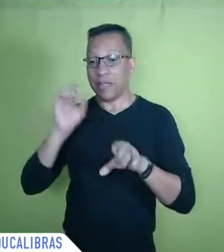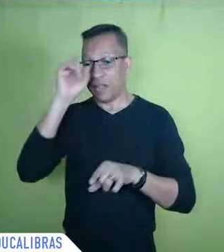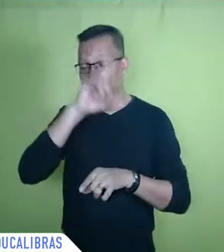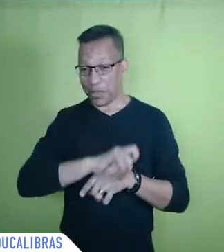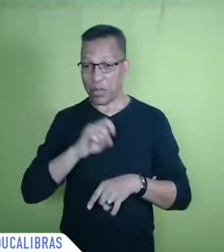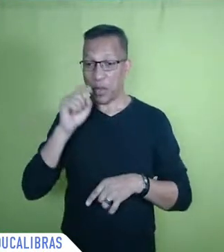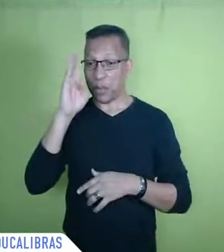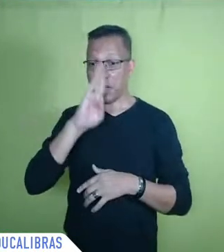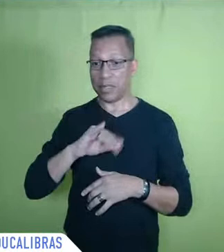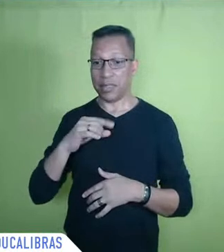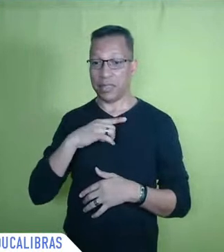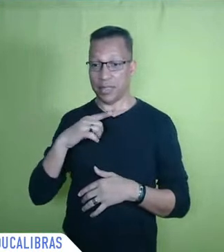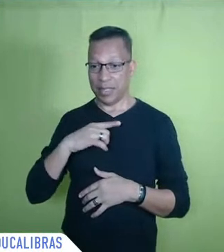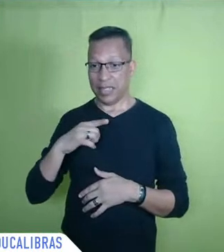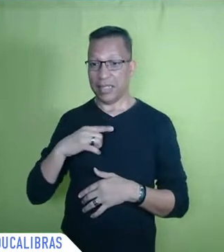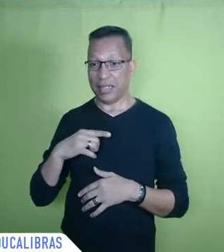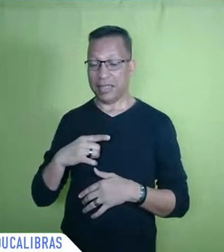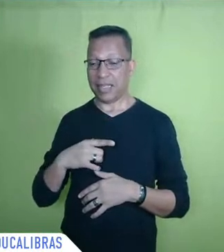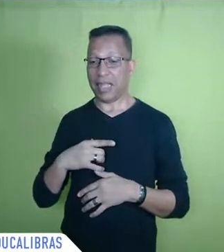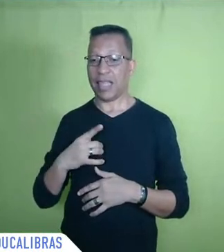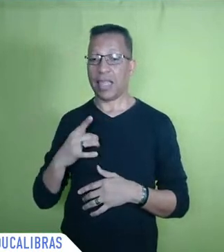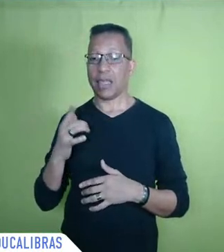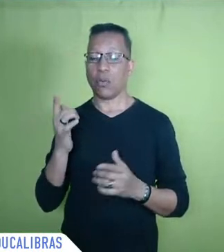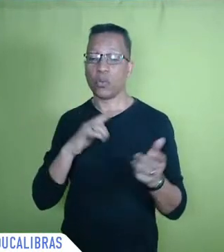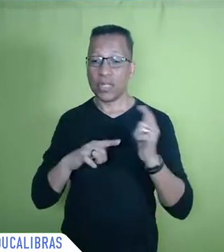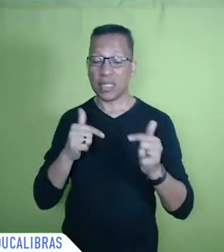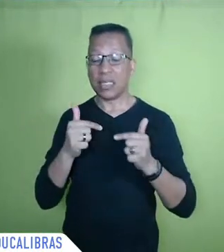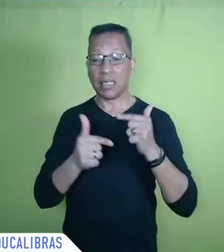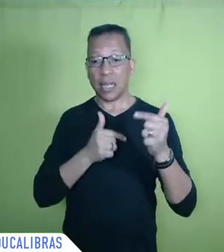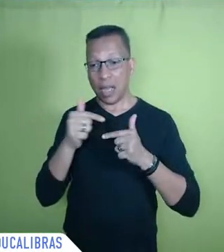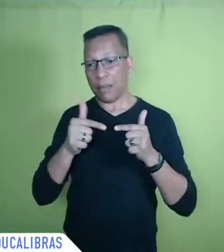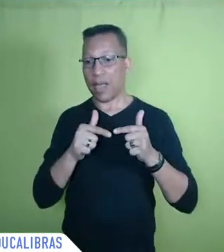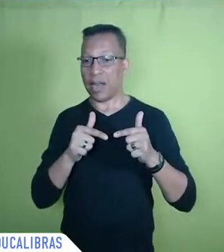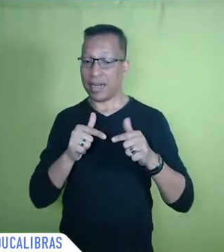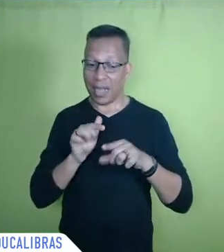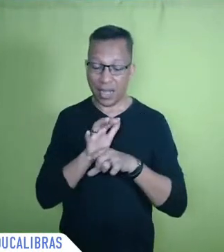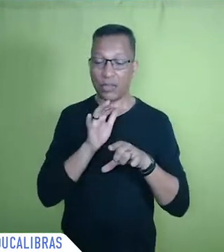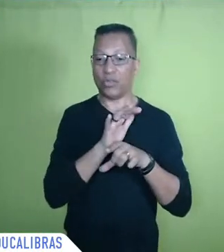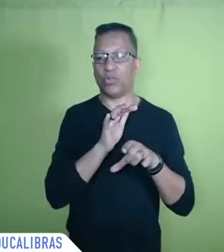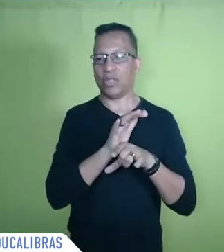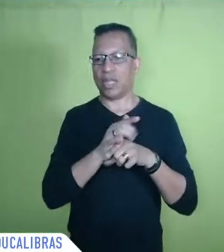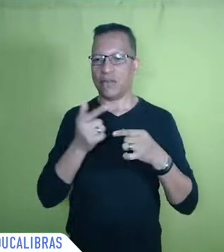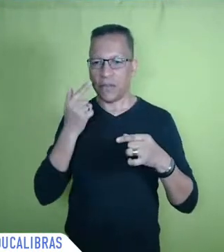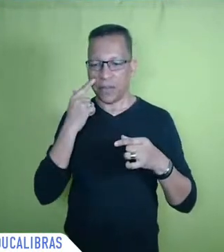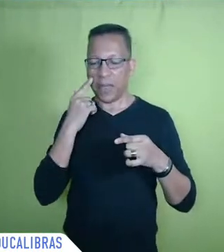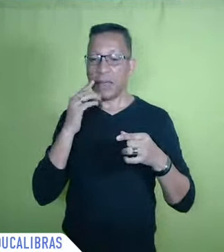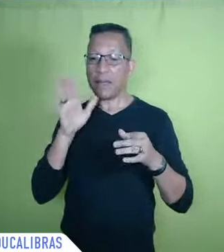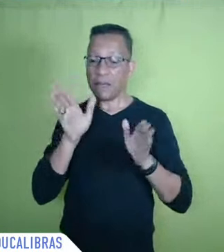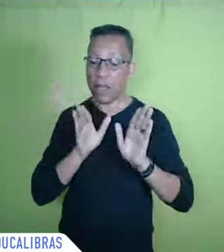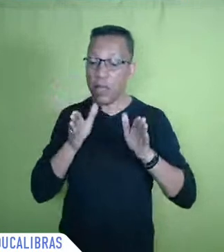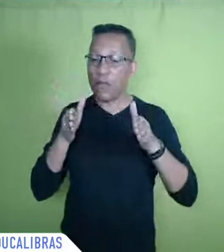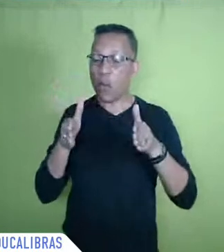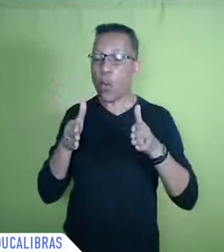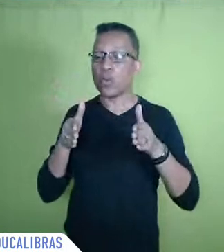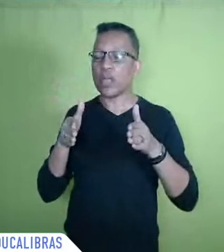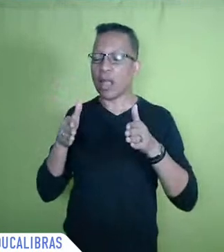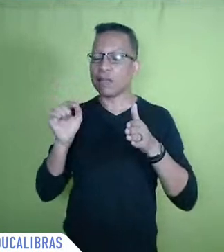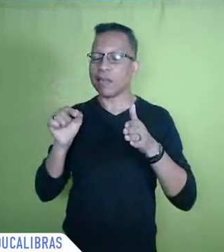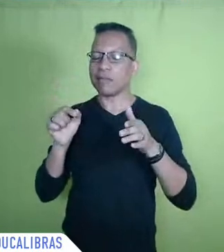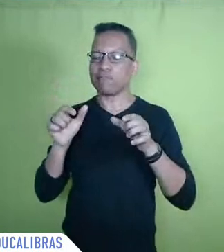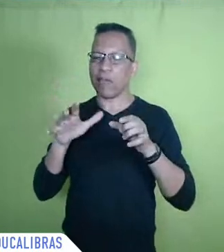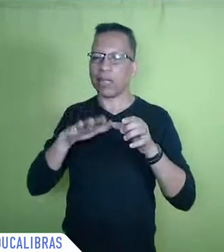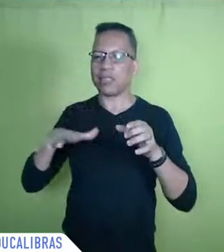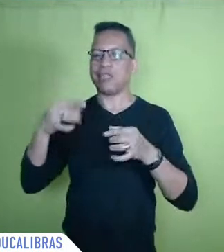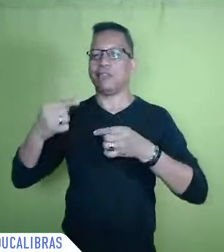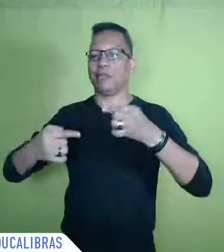of inequalities in Brazil and the difficulties Brazil has had to deal with this.